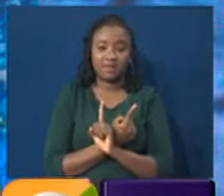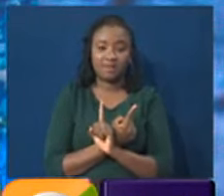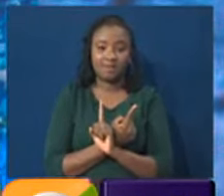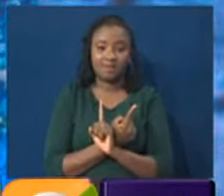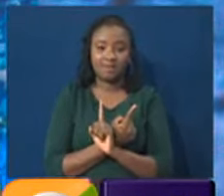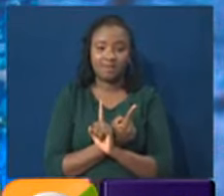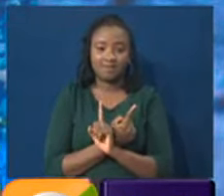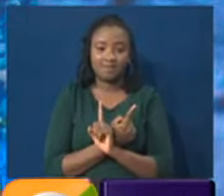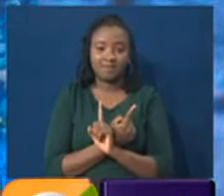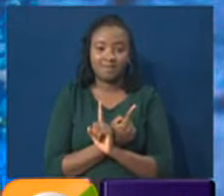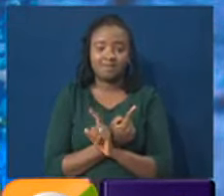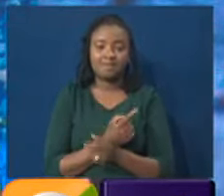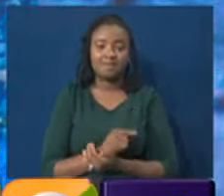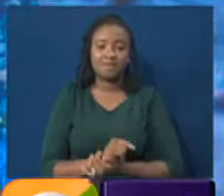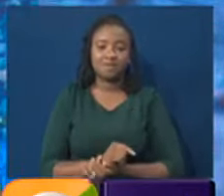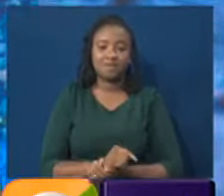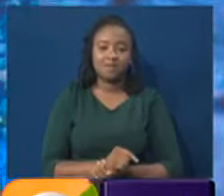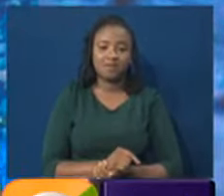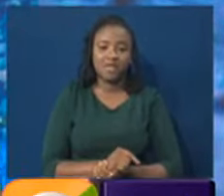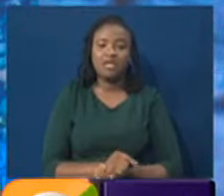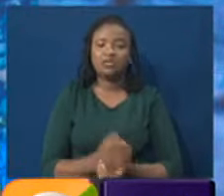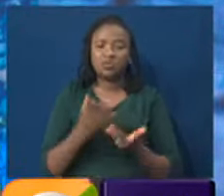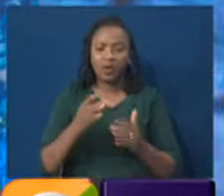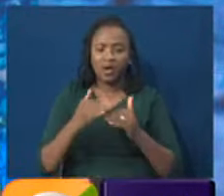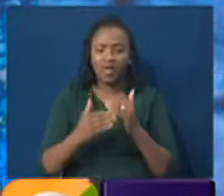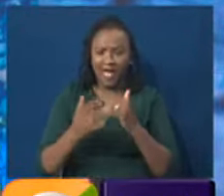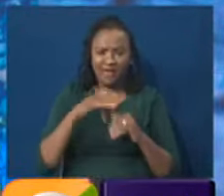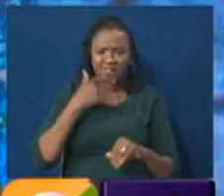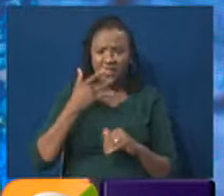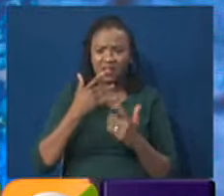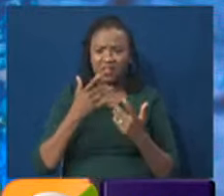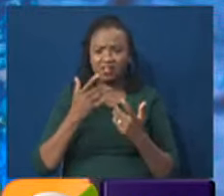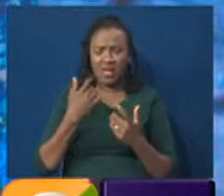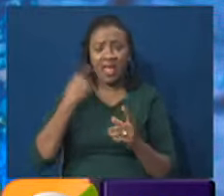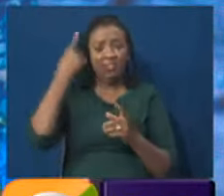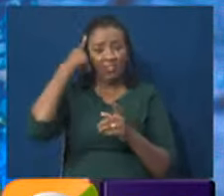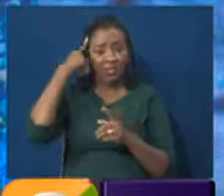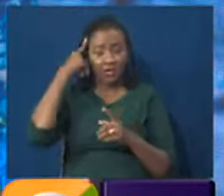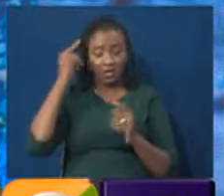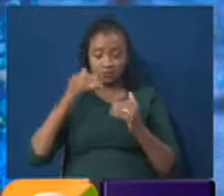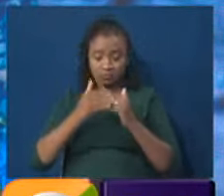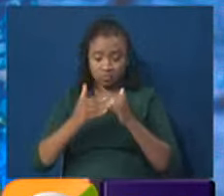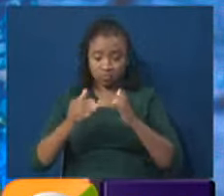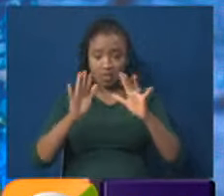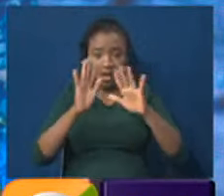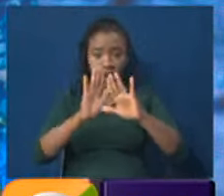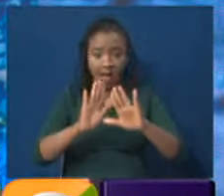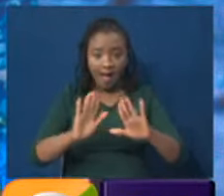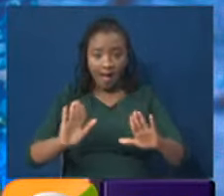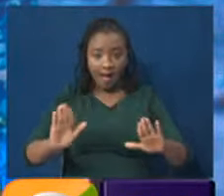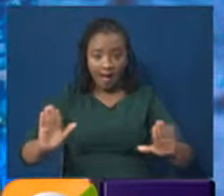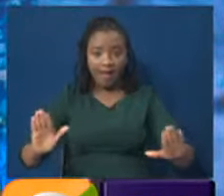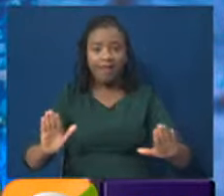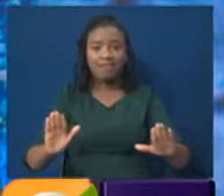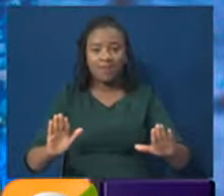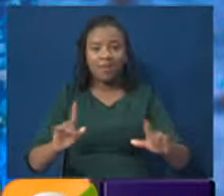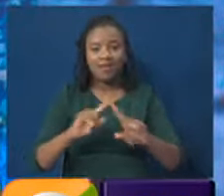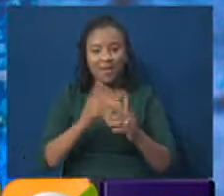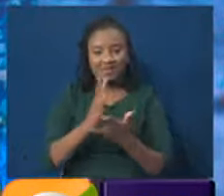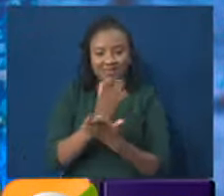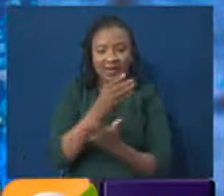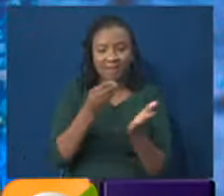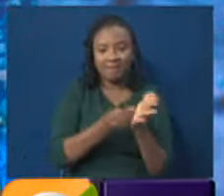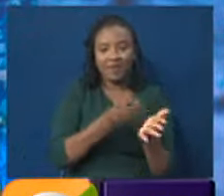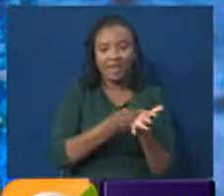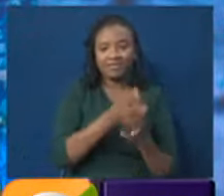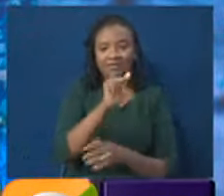So that, I think there's been a kind of a calming effect, even if the case, certain aspects of the Finance Act are in court,